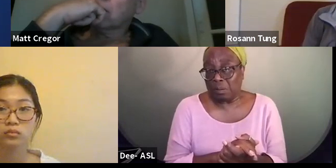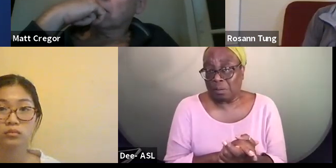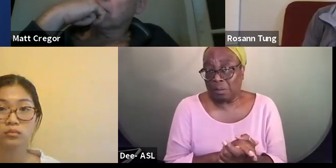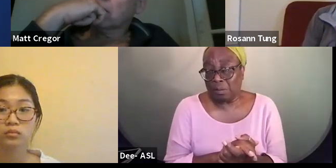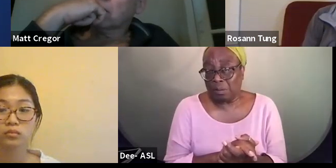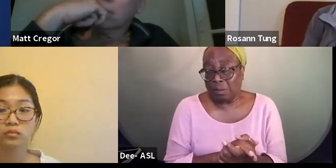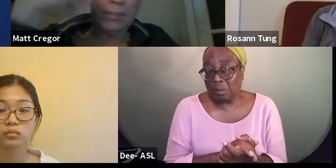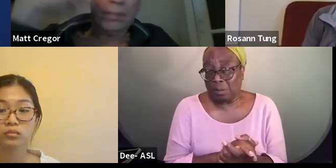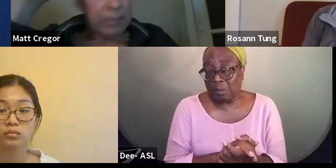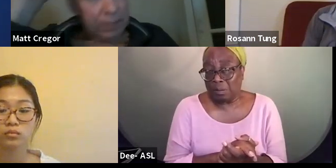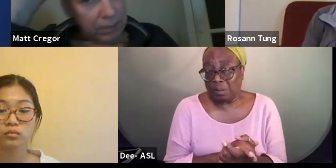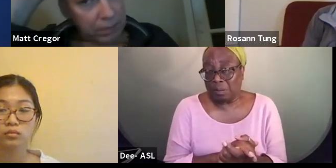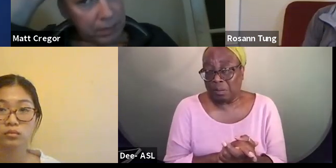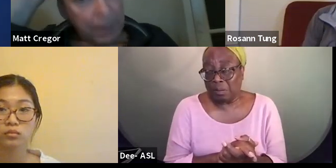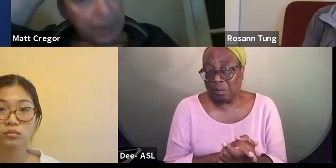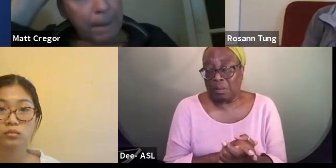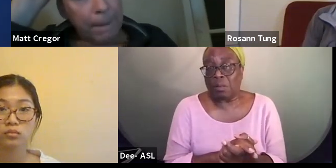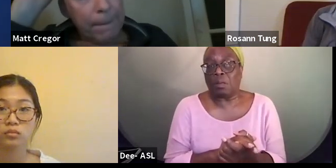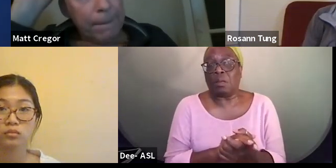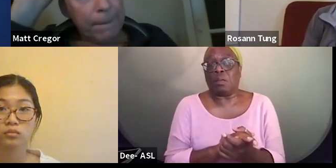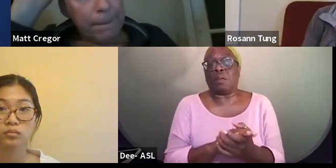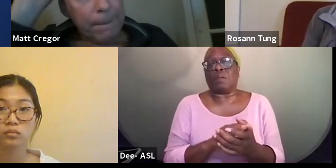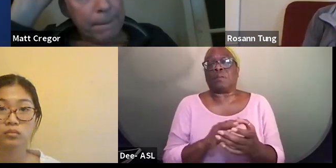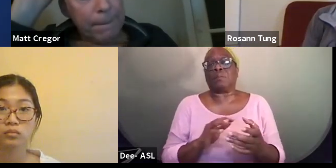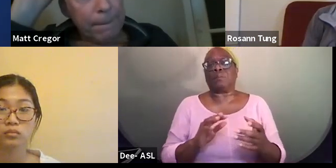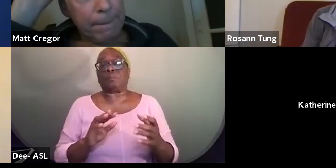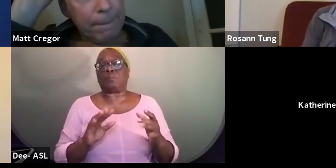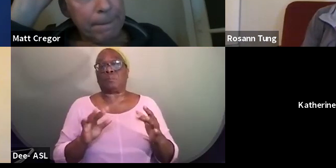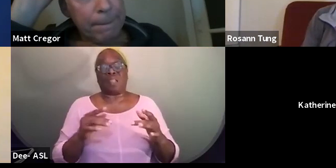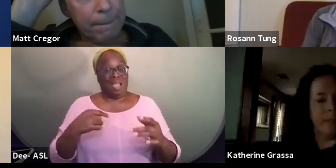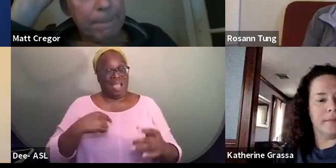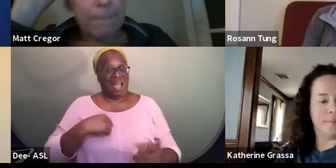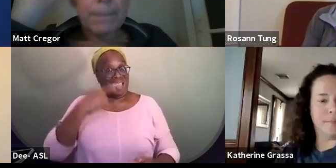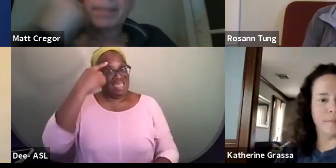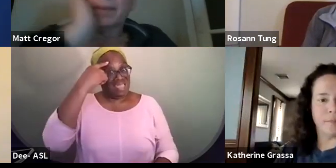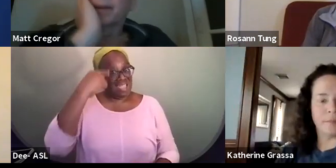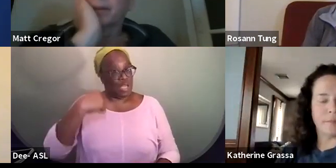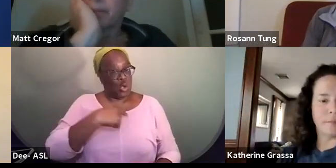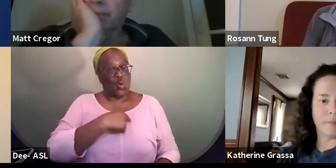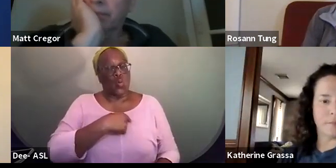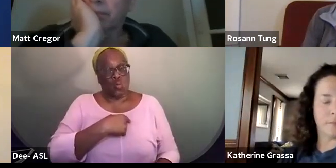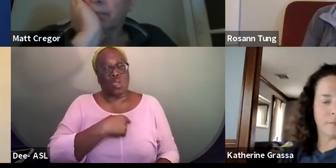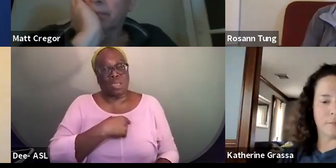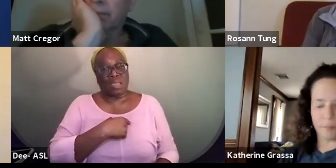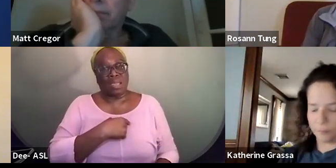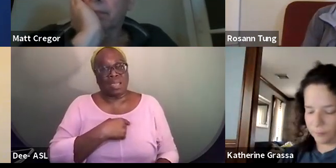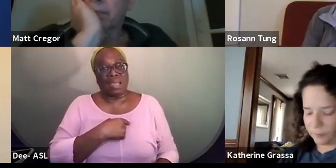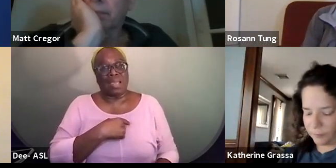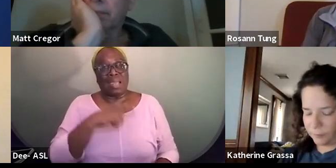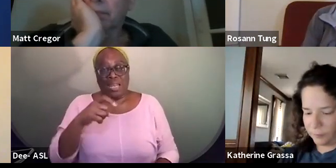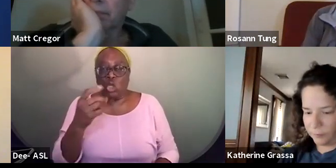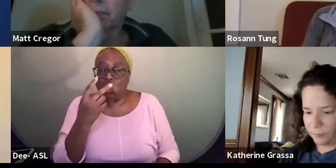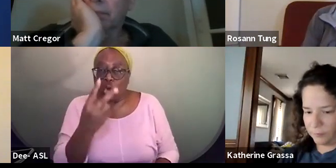You're breaking up, Ms. Sullivan. children, I think we should be looking at growth.